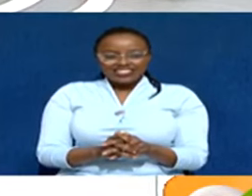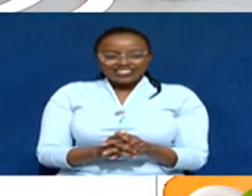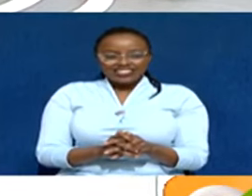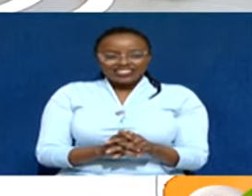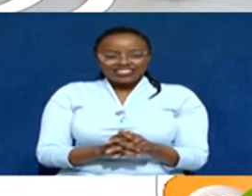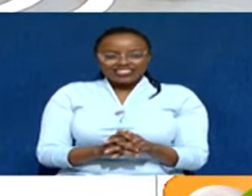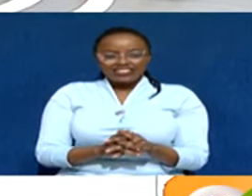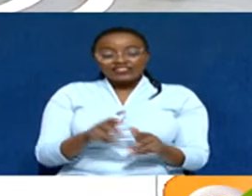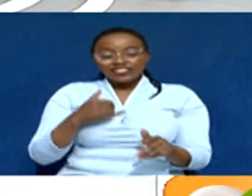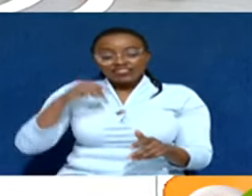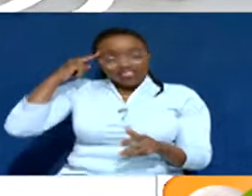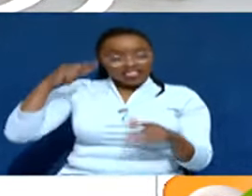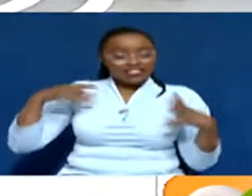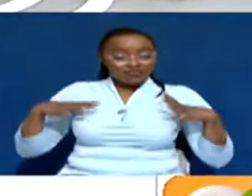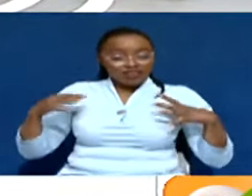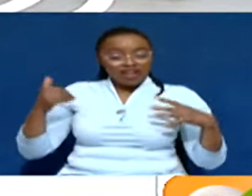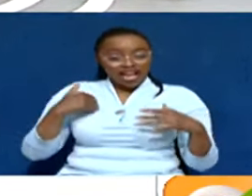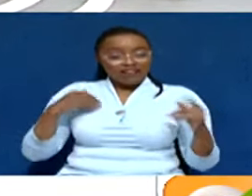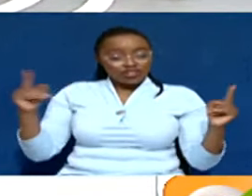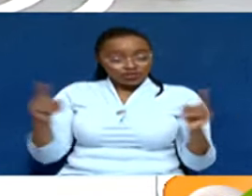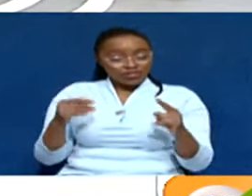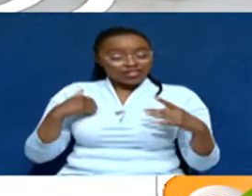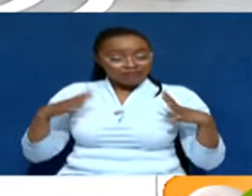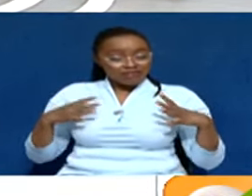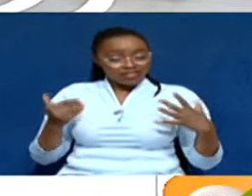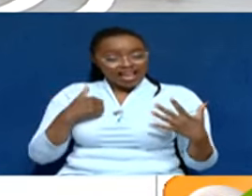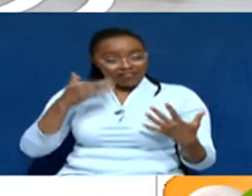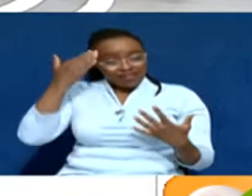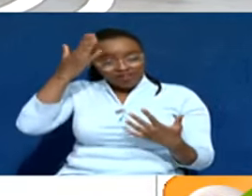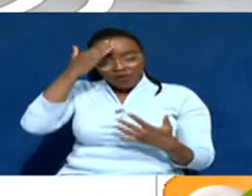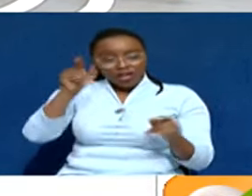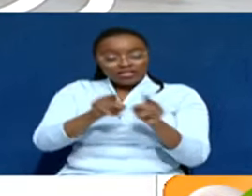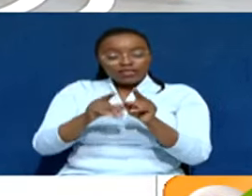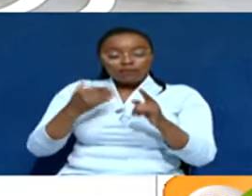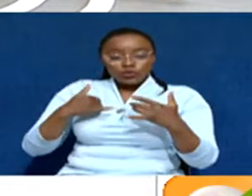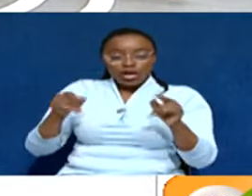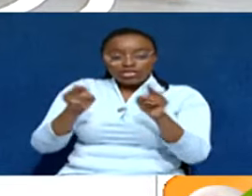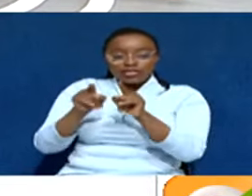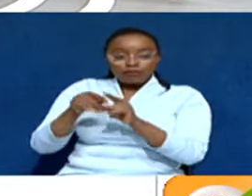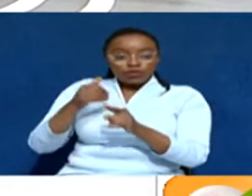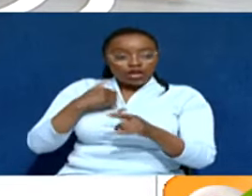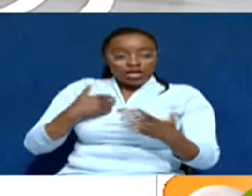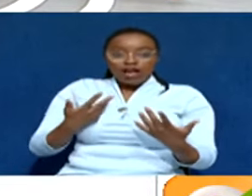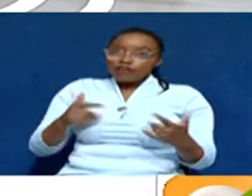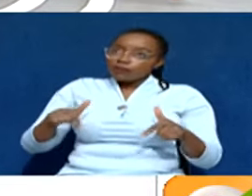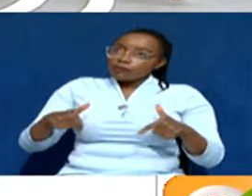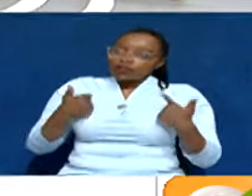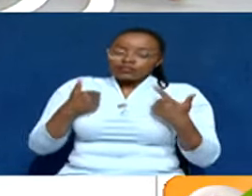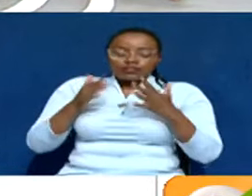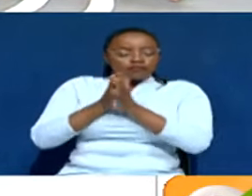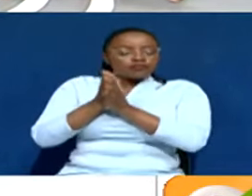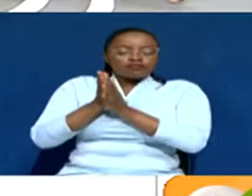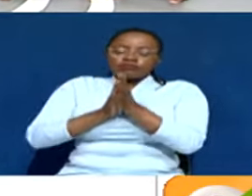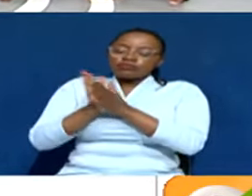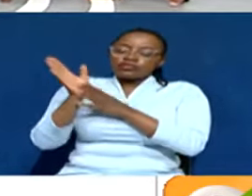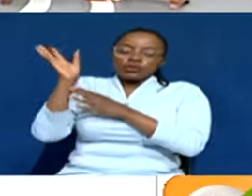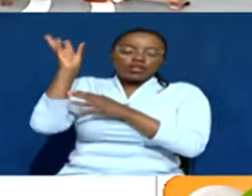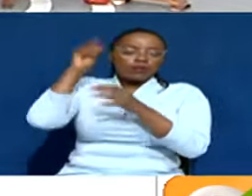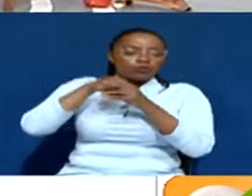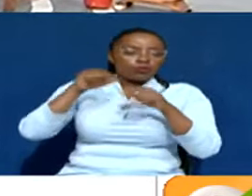Oh God! I think we'll take a break on that note. As I gather myself, Jeff,